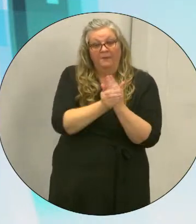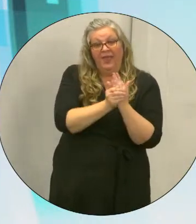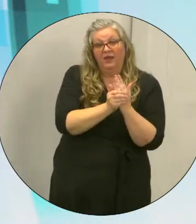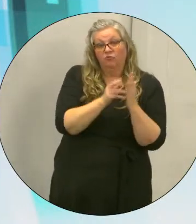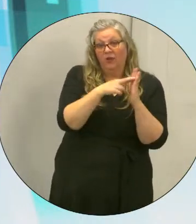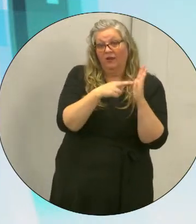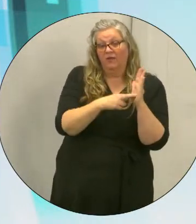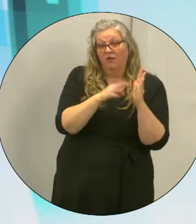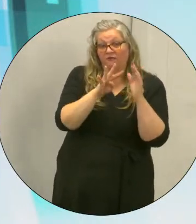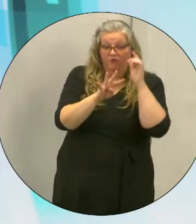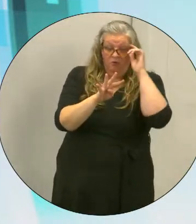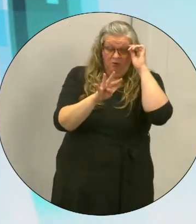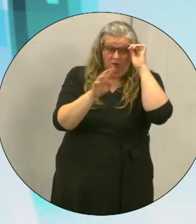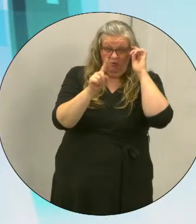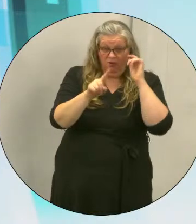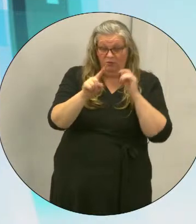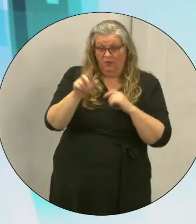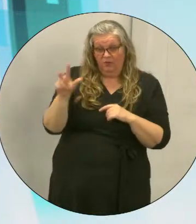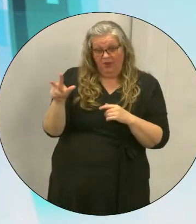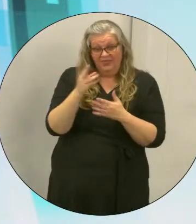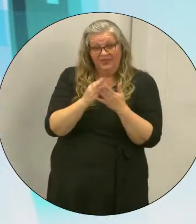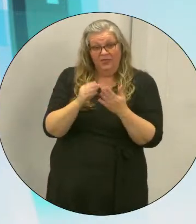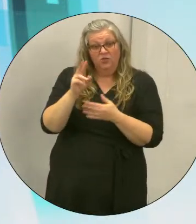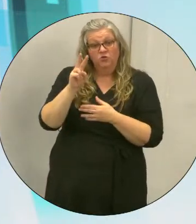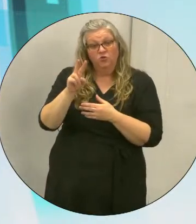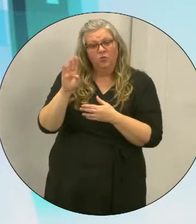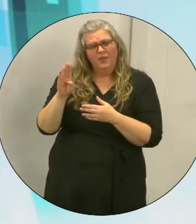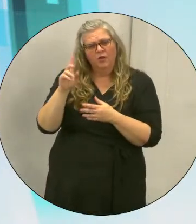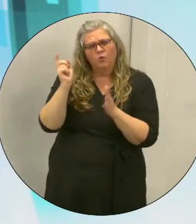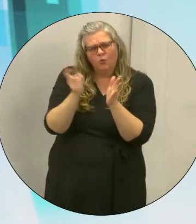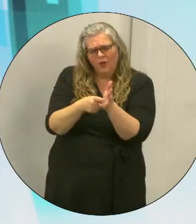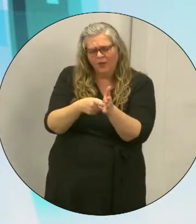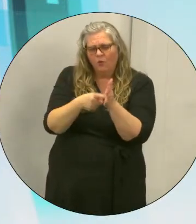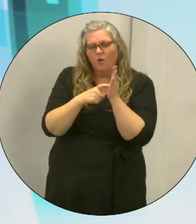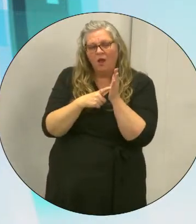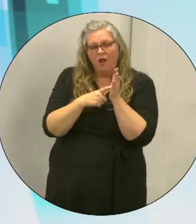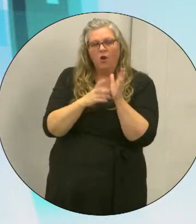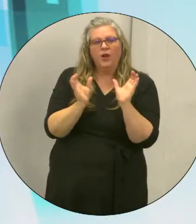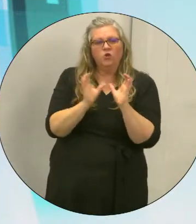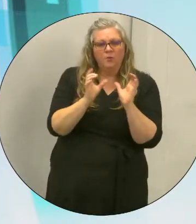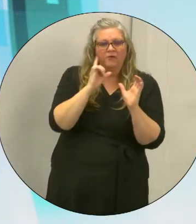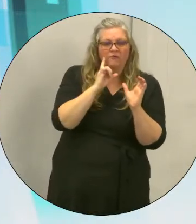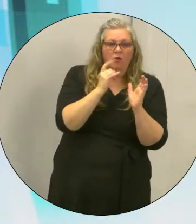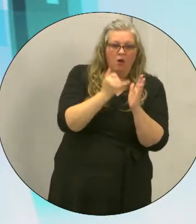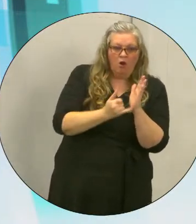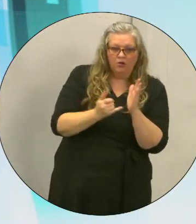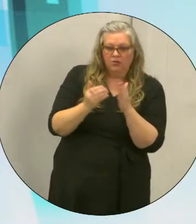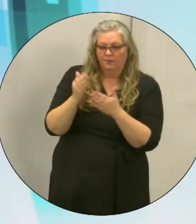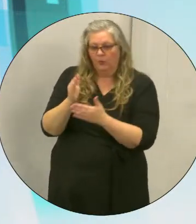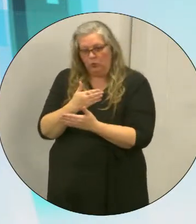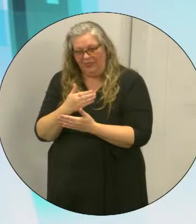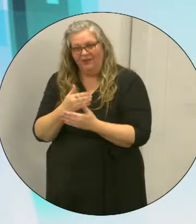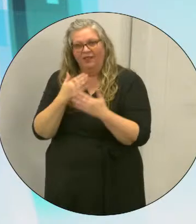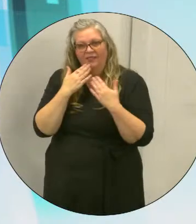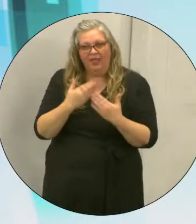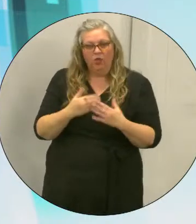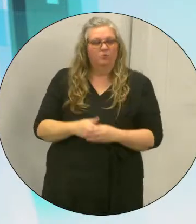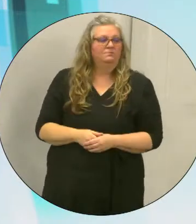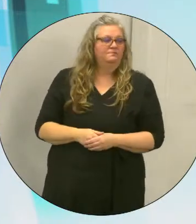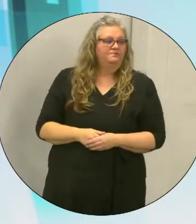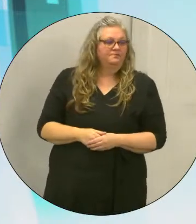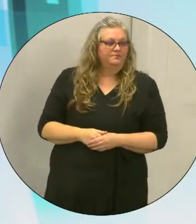Regulation 4113, Section 2B, to require endorsements for art and music. Thank you for your